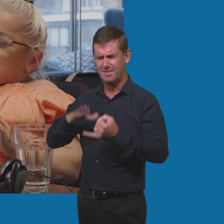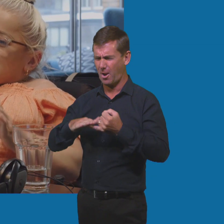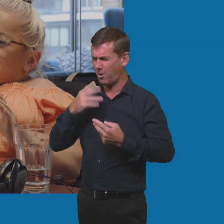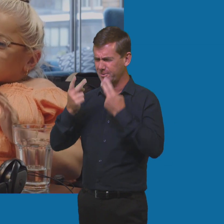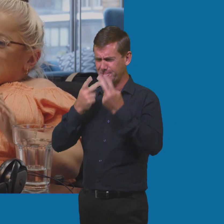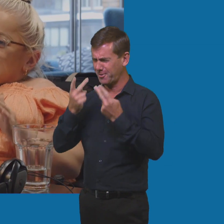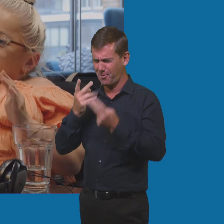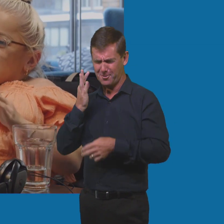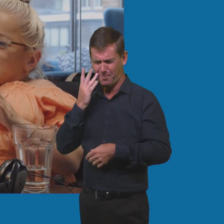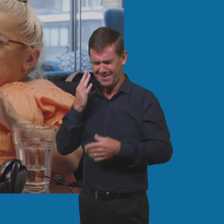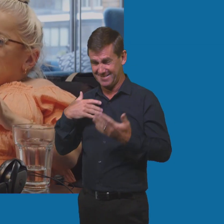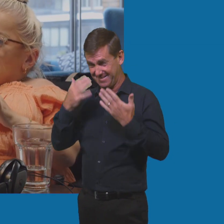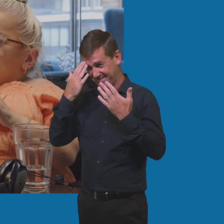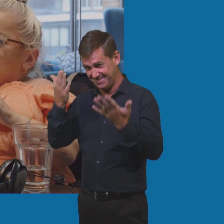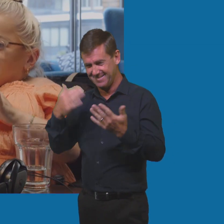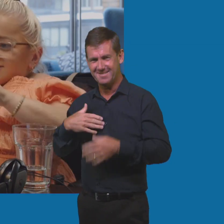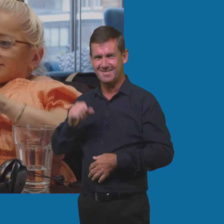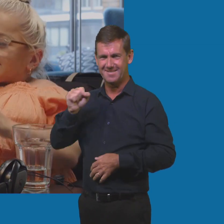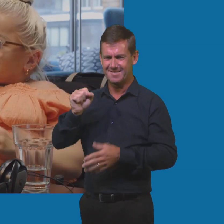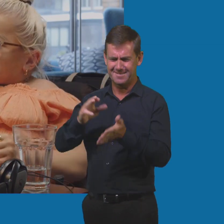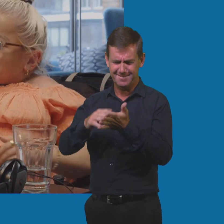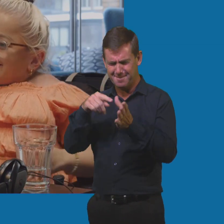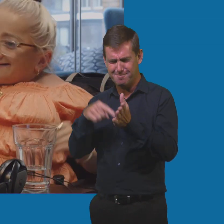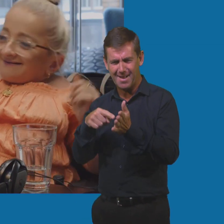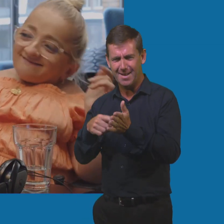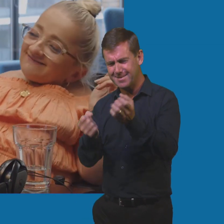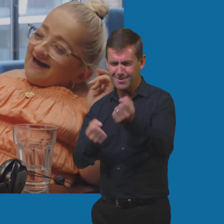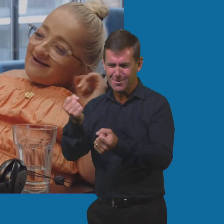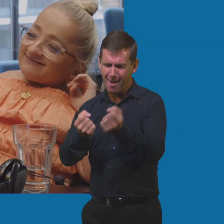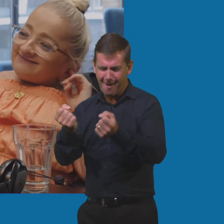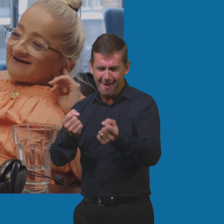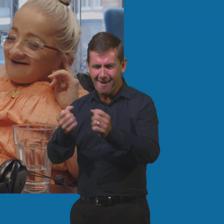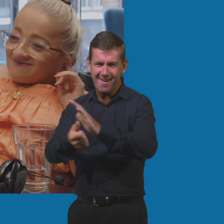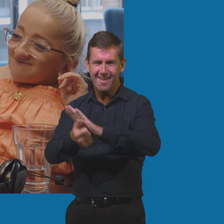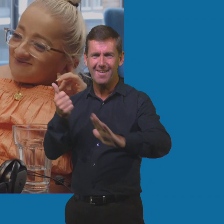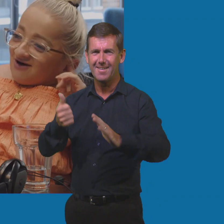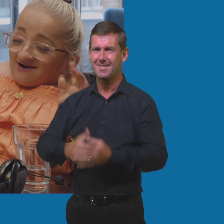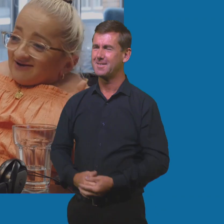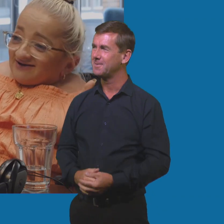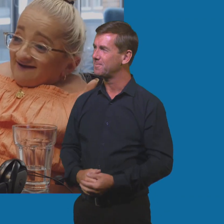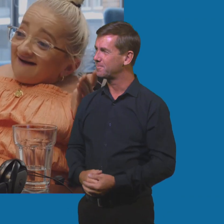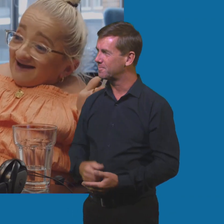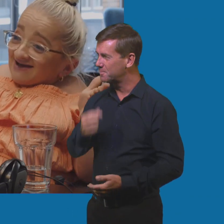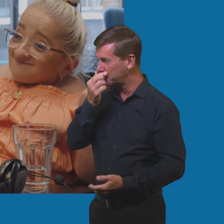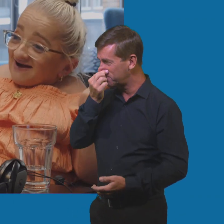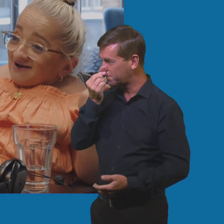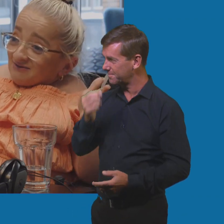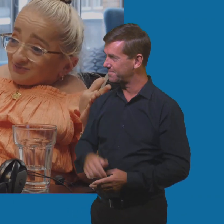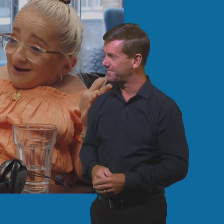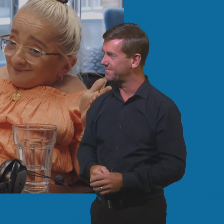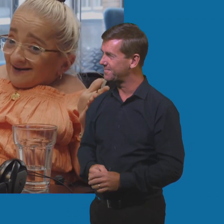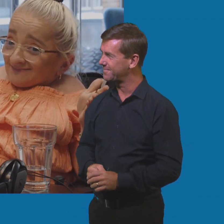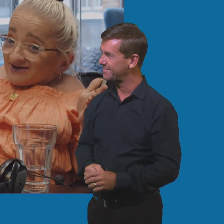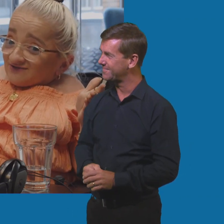because it's culture with Matt. I think I liked that one more than the previous one, actually. I can't remember, getting but better. I mean, I am getting better.